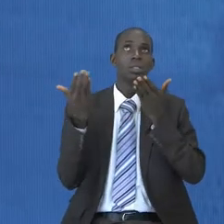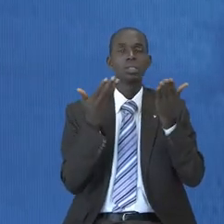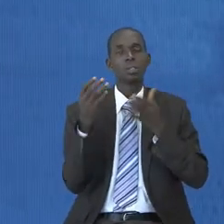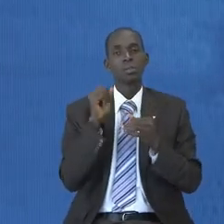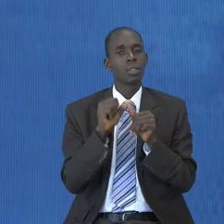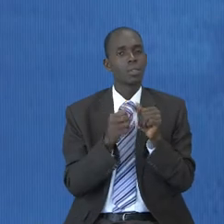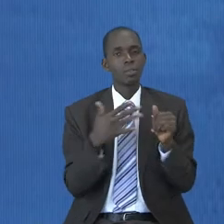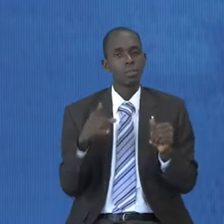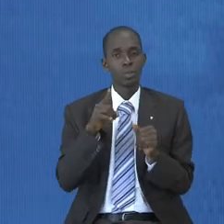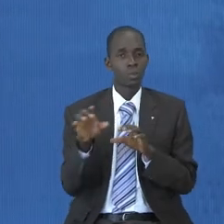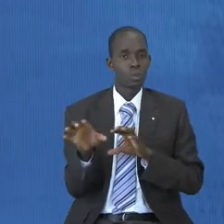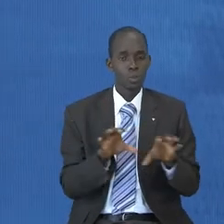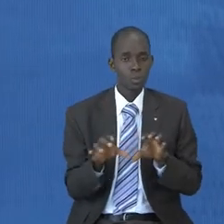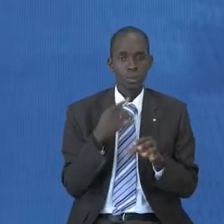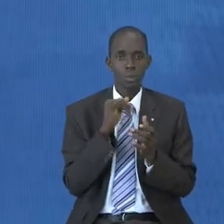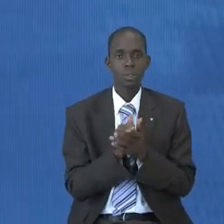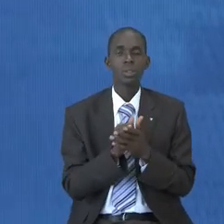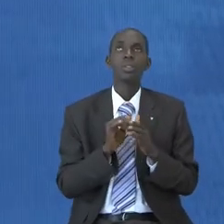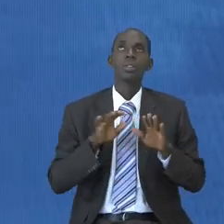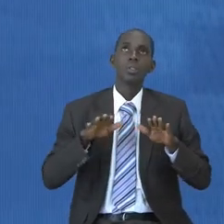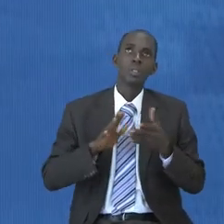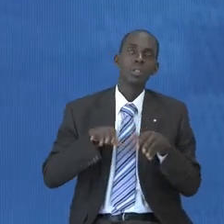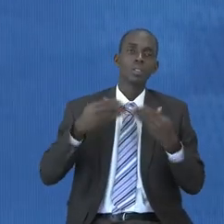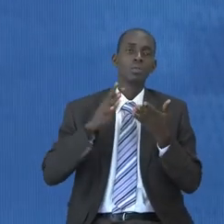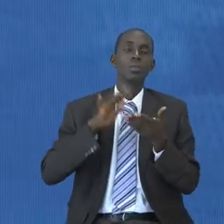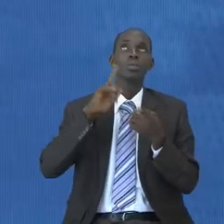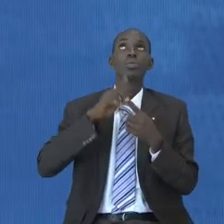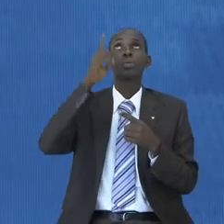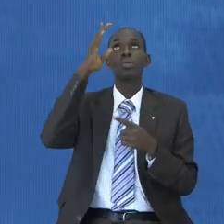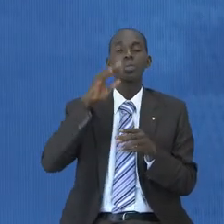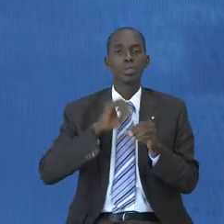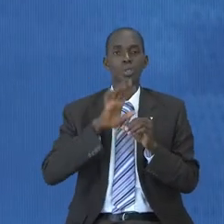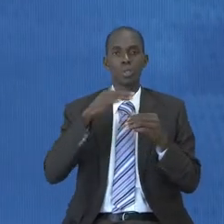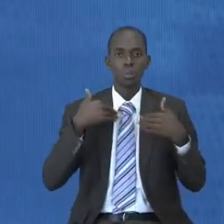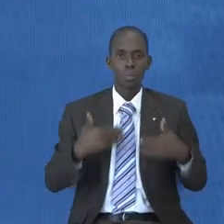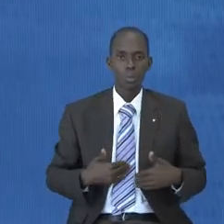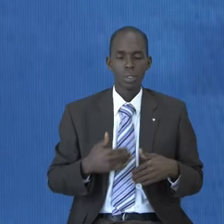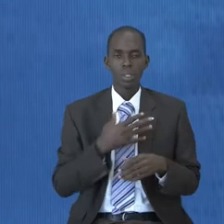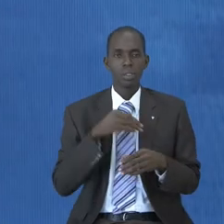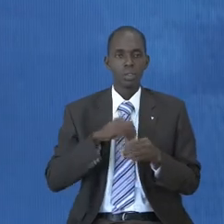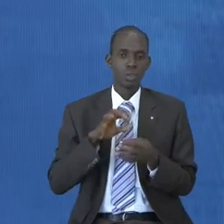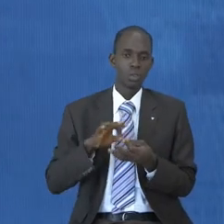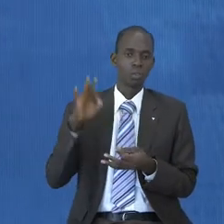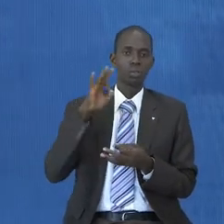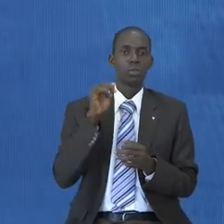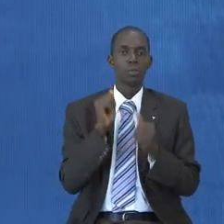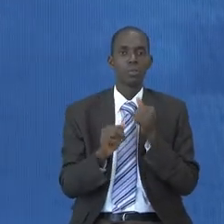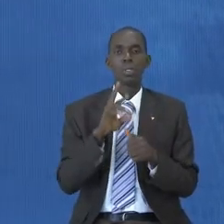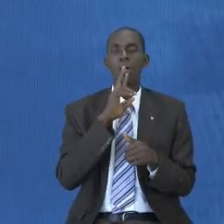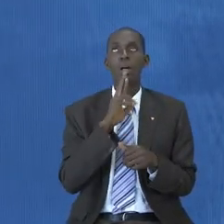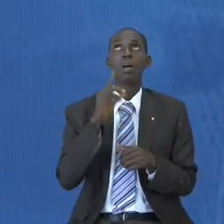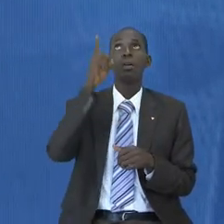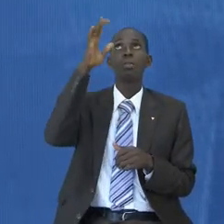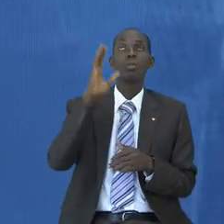do, it says, glorify God in your body and in your spirit, which are God's.